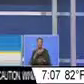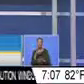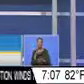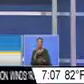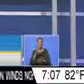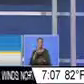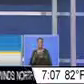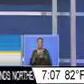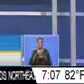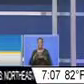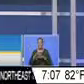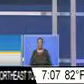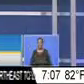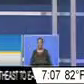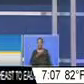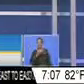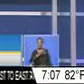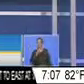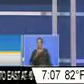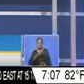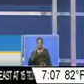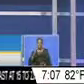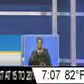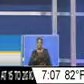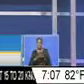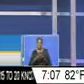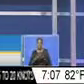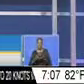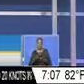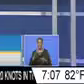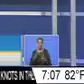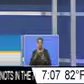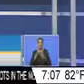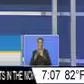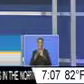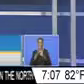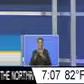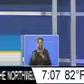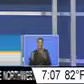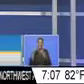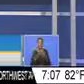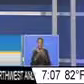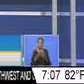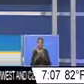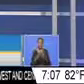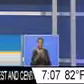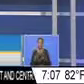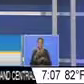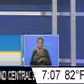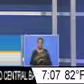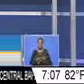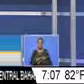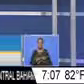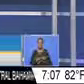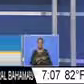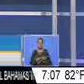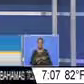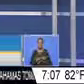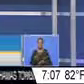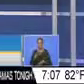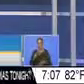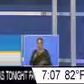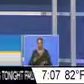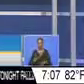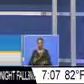Well, police in San Salvador are investigating a traffic fatality that occurred earlier today. We received this video of the accident, which shows residents viewing the